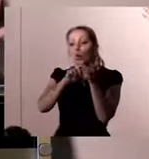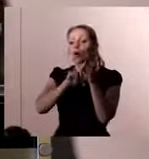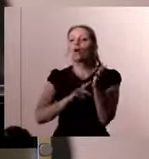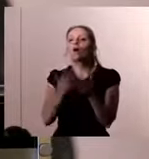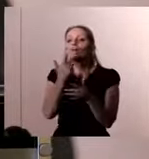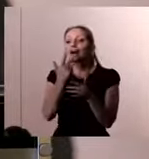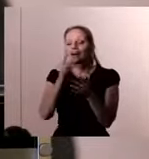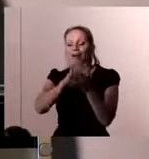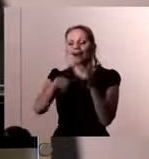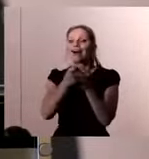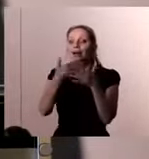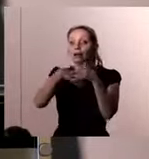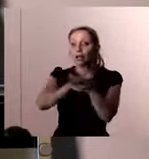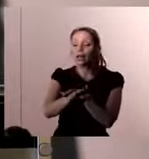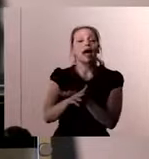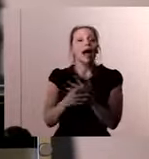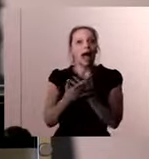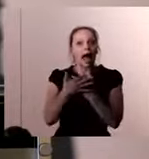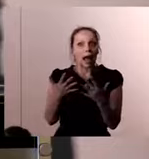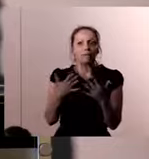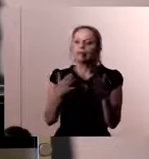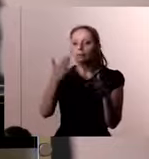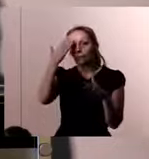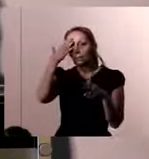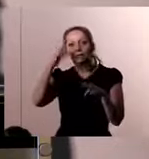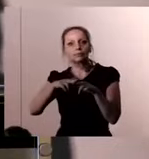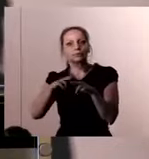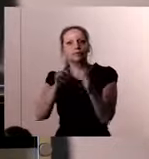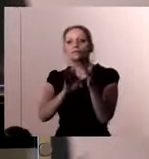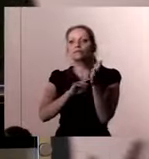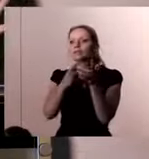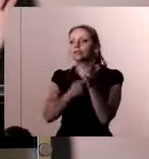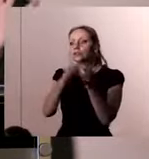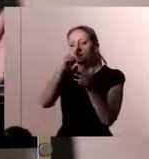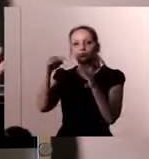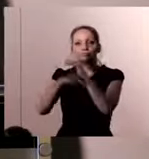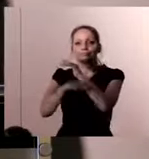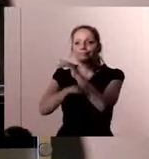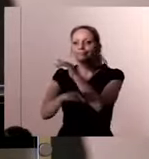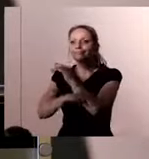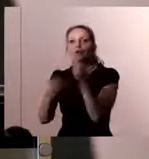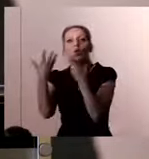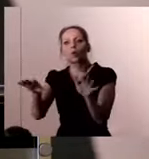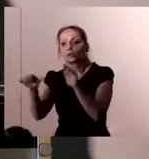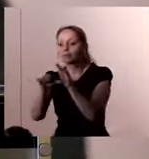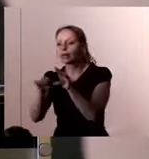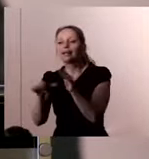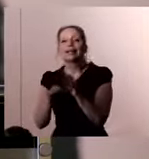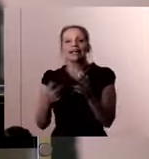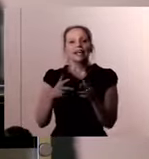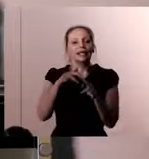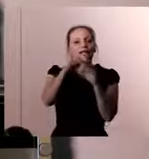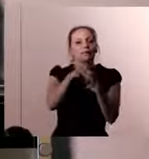whole group of mum and dad investors lose hundreds of thousands of dollars. It's horse meat masquerading as cow